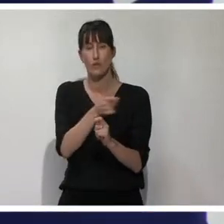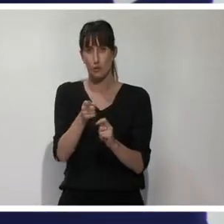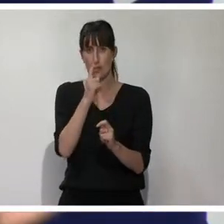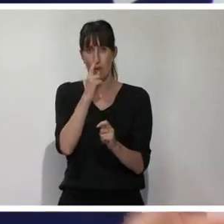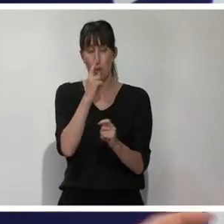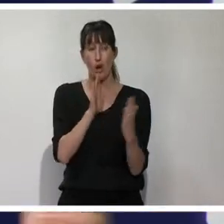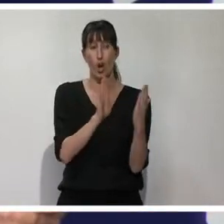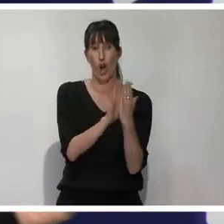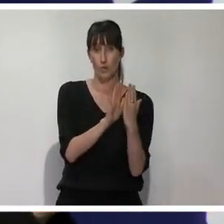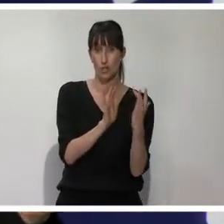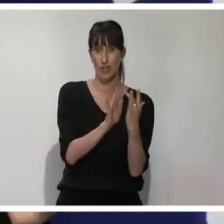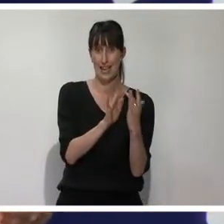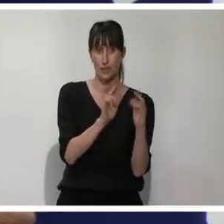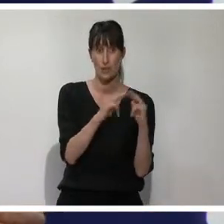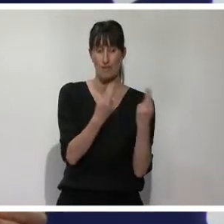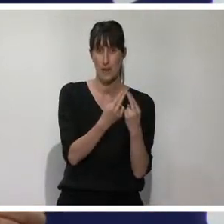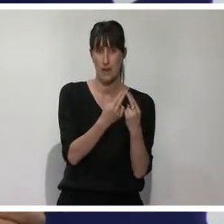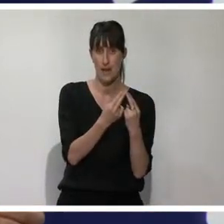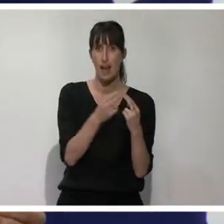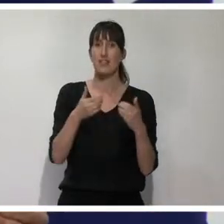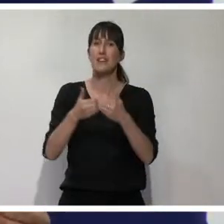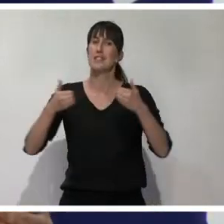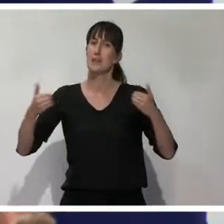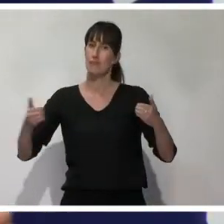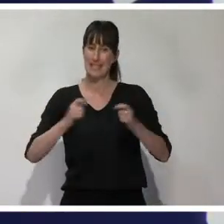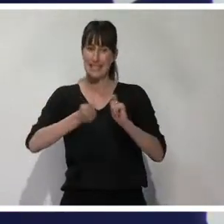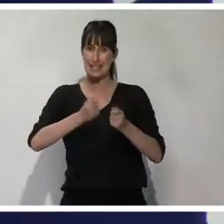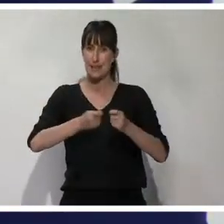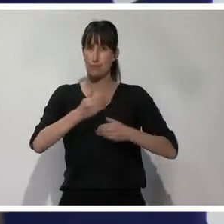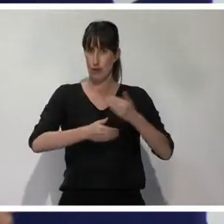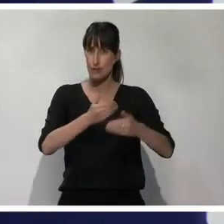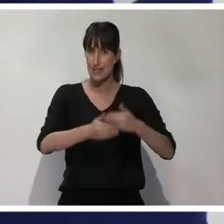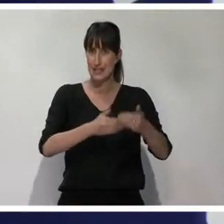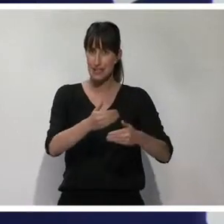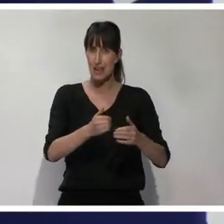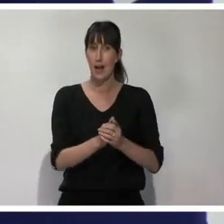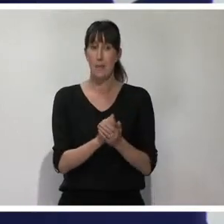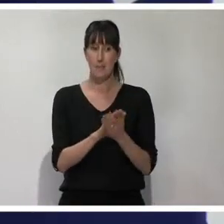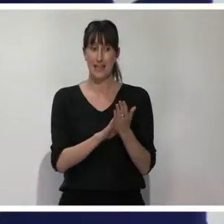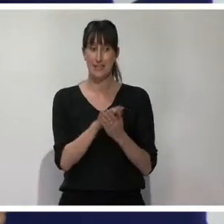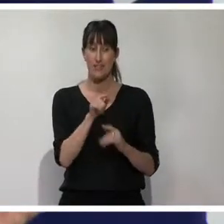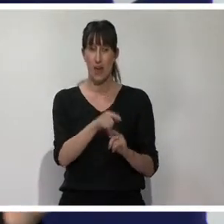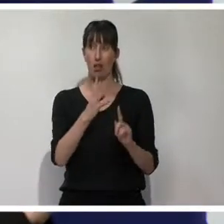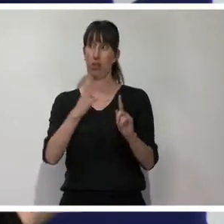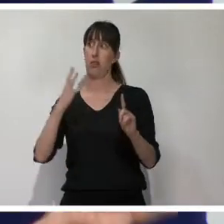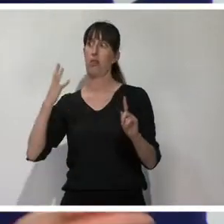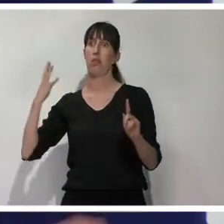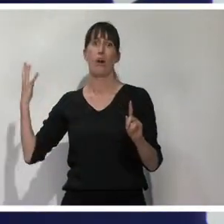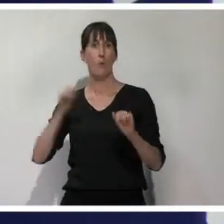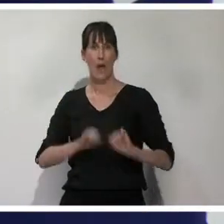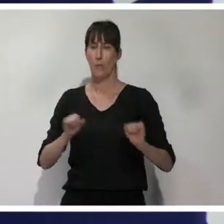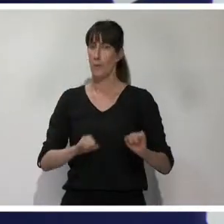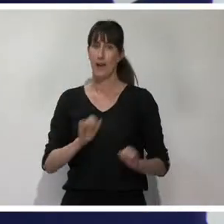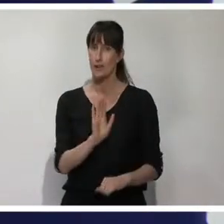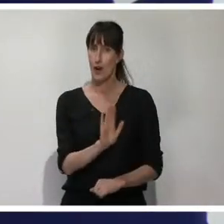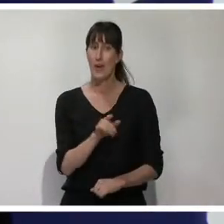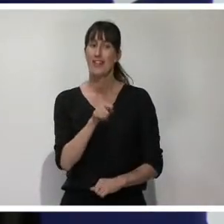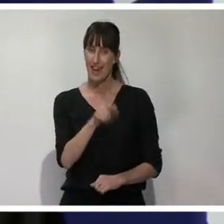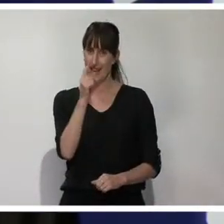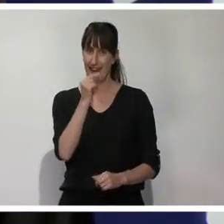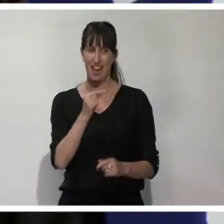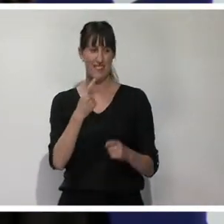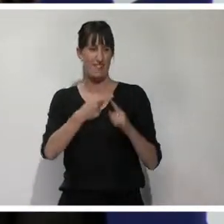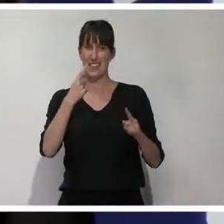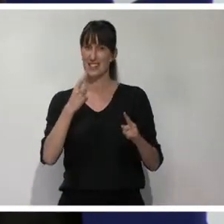or contacts of contacts, so that we can expedite that testing so that we don't have them waiting in long queues when we need that information very,